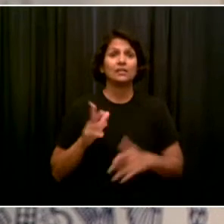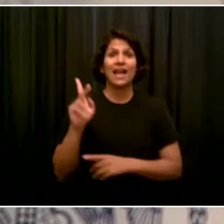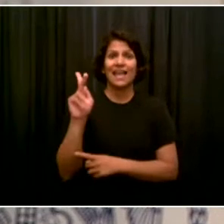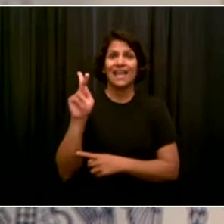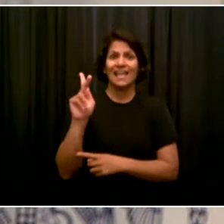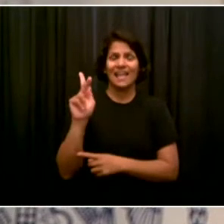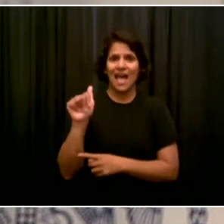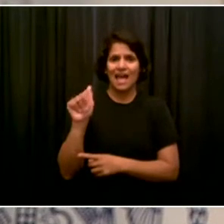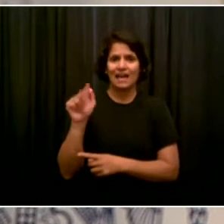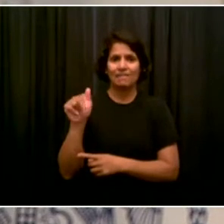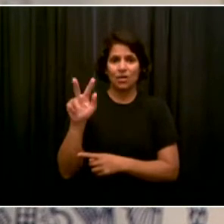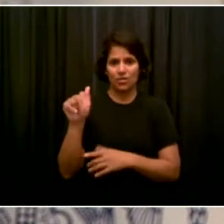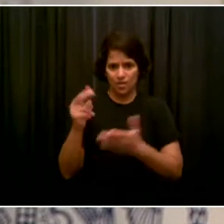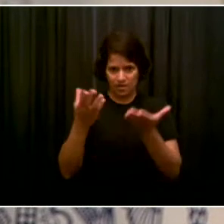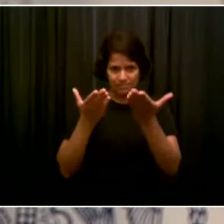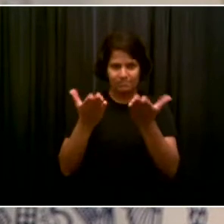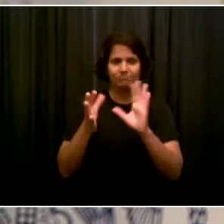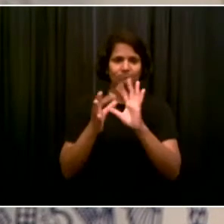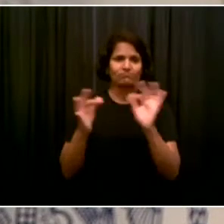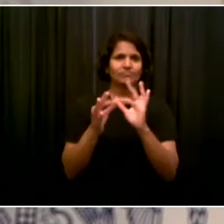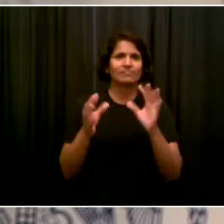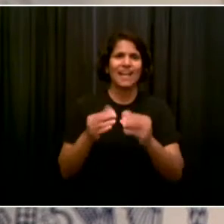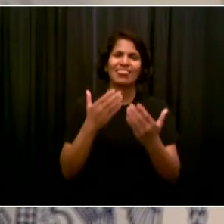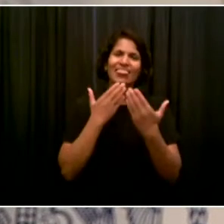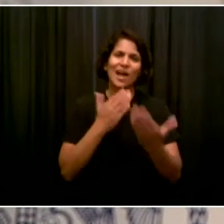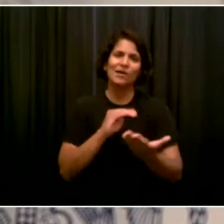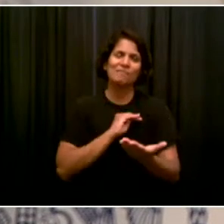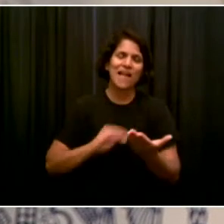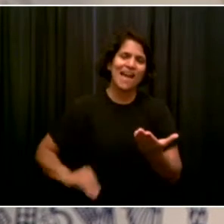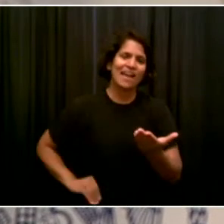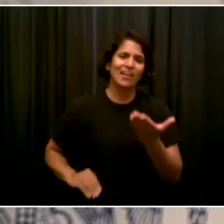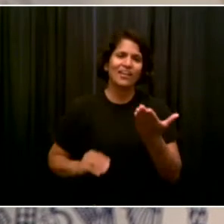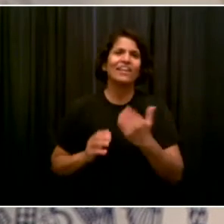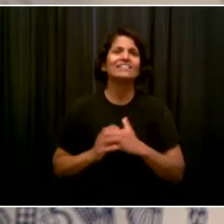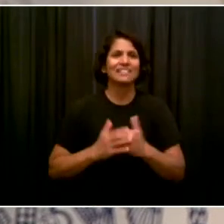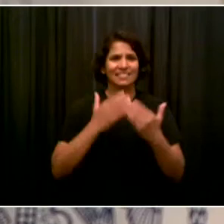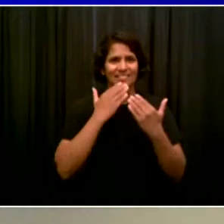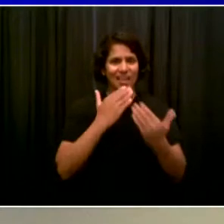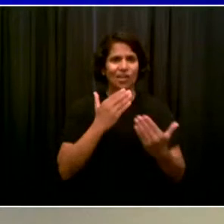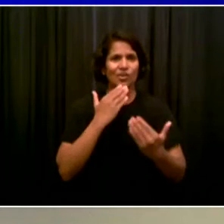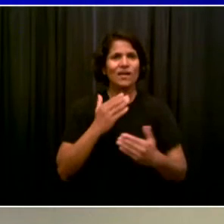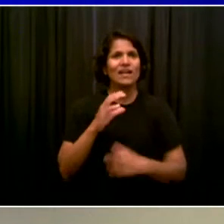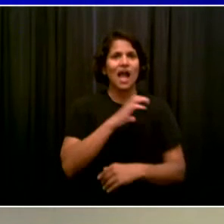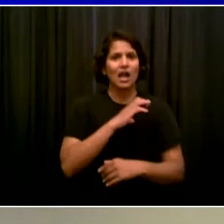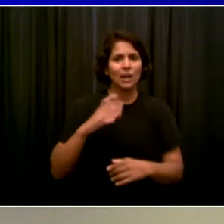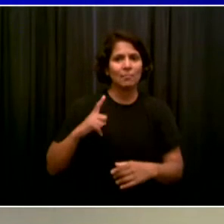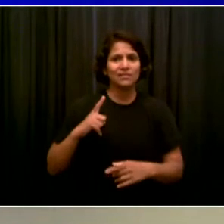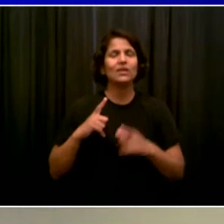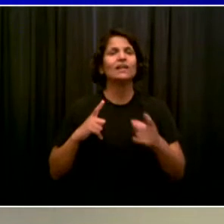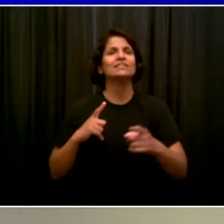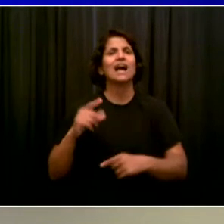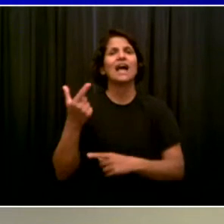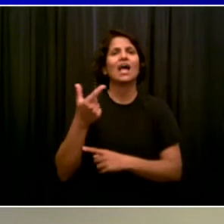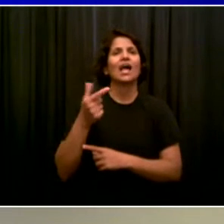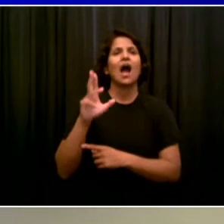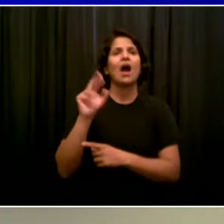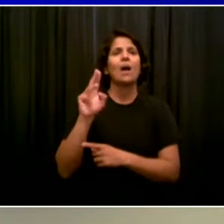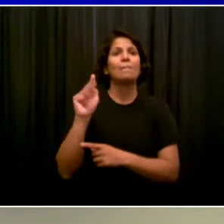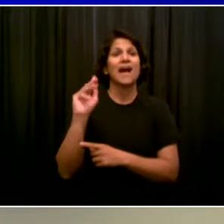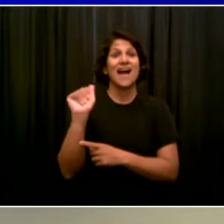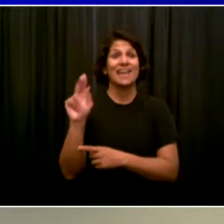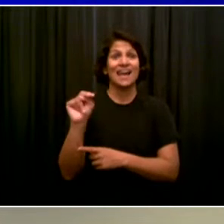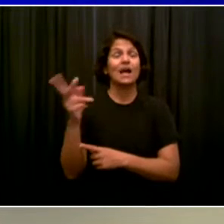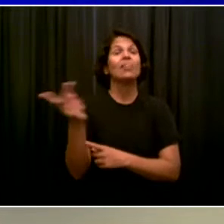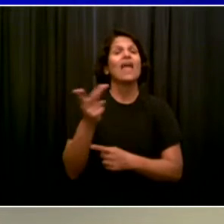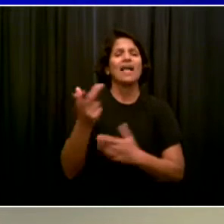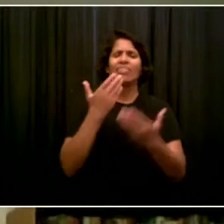Thank you very much, Mr. Mayor and Commissioner Gutman. This really is an important moment for the communities we represent and really for